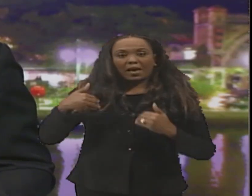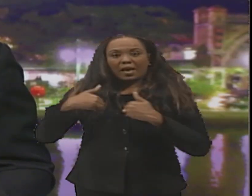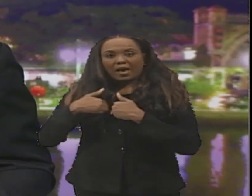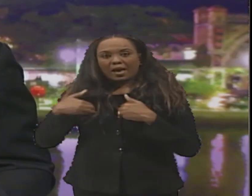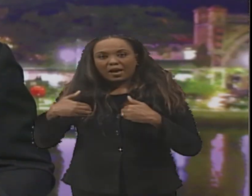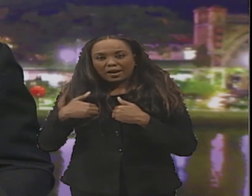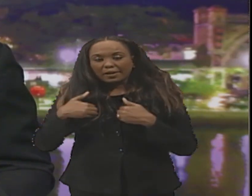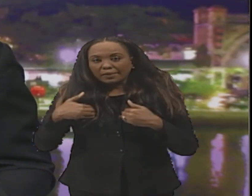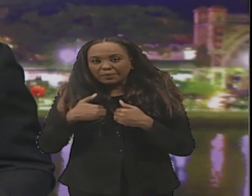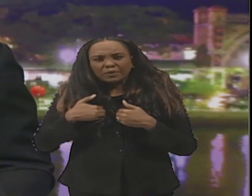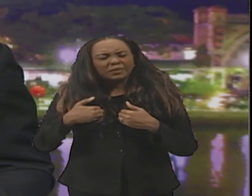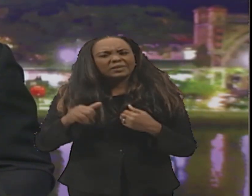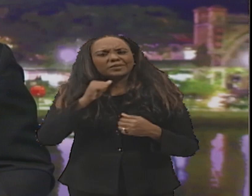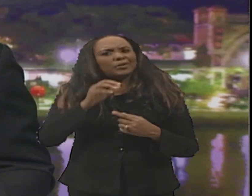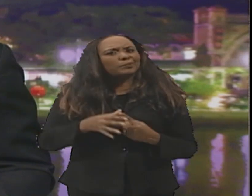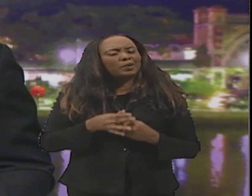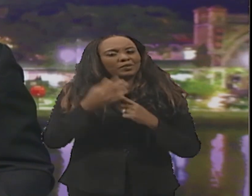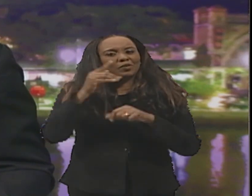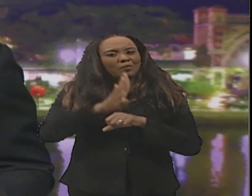not unique to Barbados.